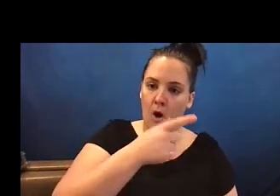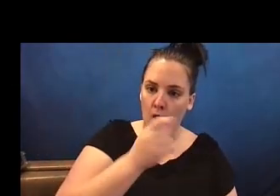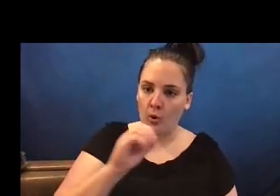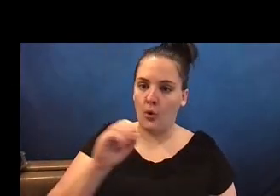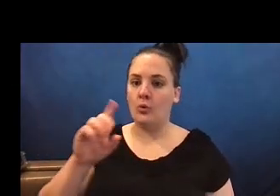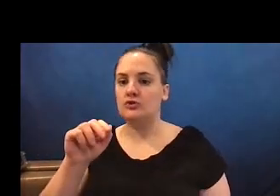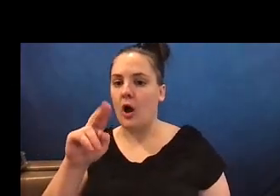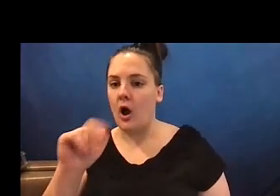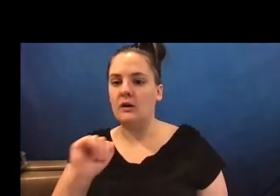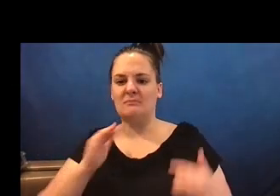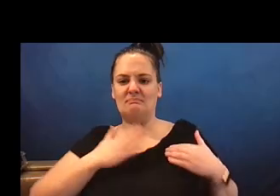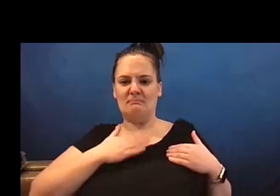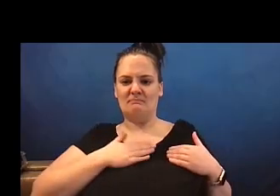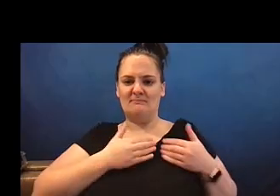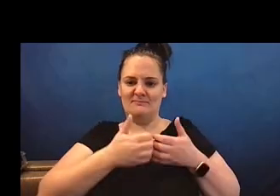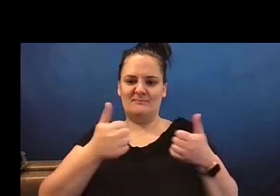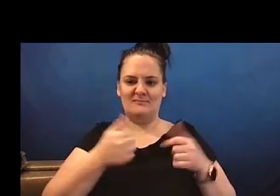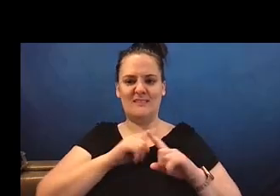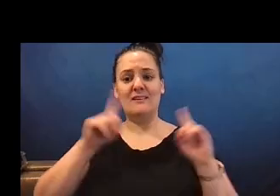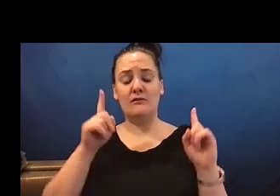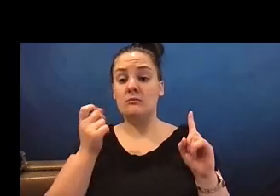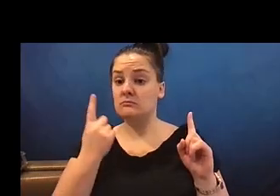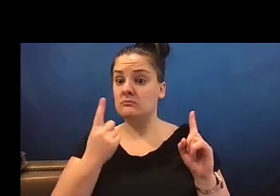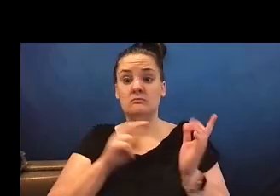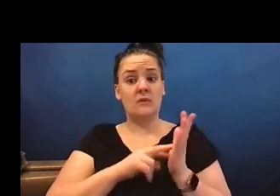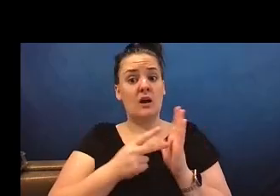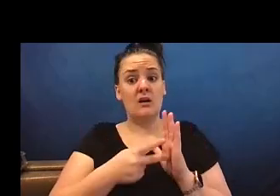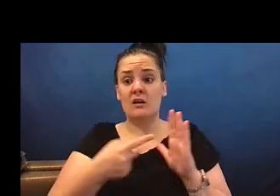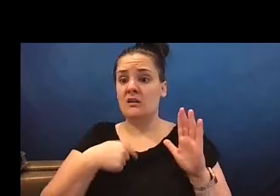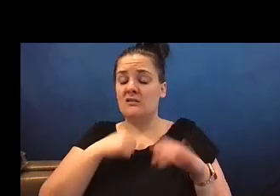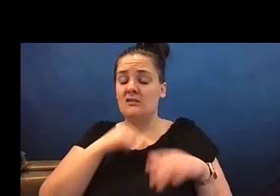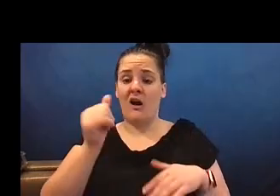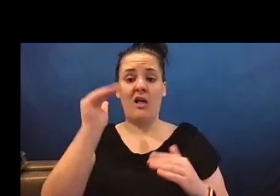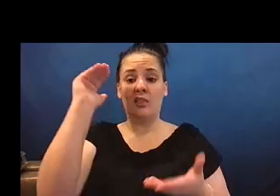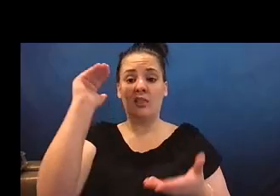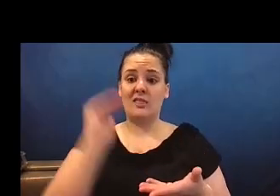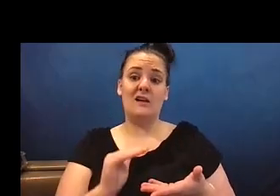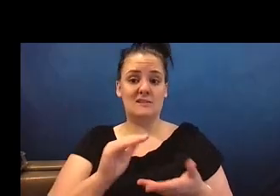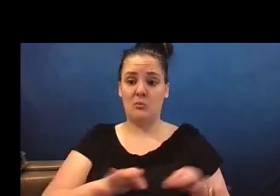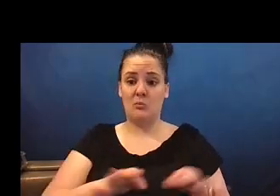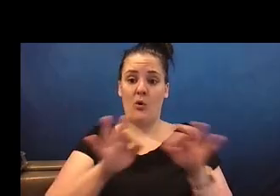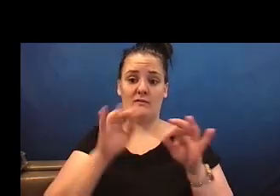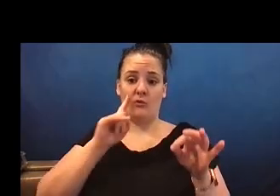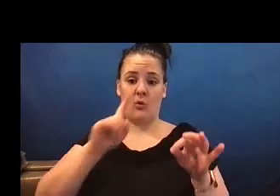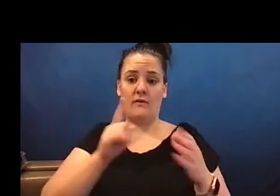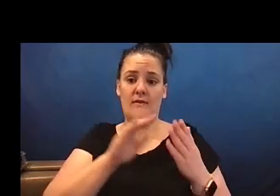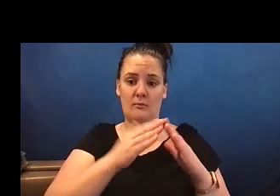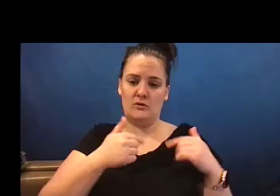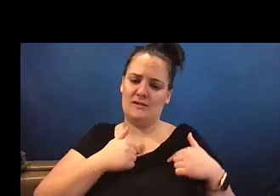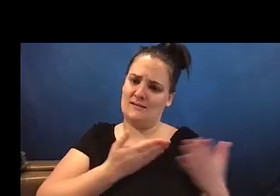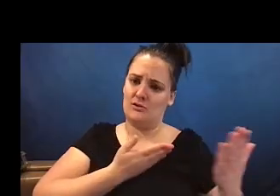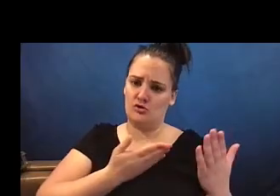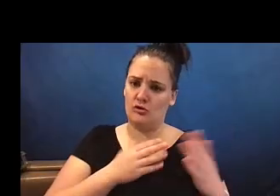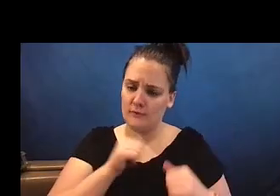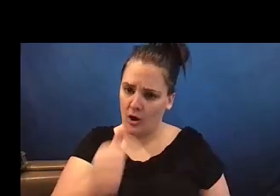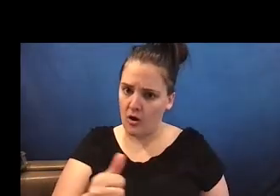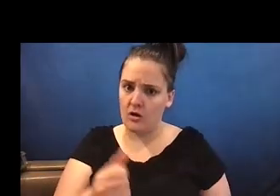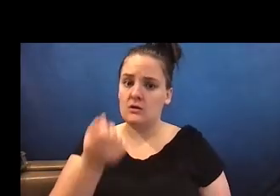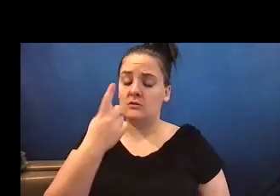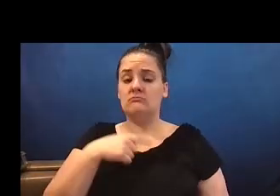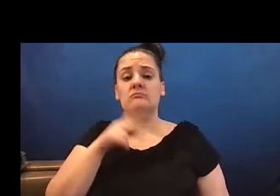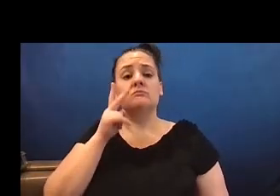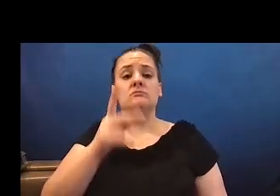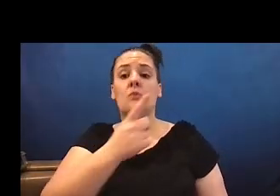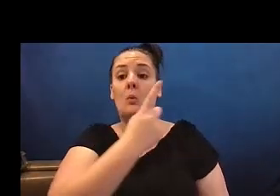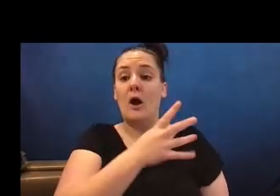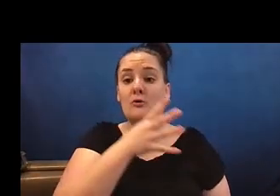or Donna, but they're not less important for the communities that I serve. And as was noted earlier, when you see one rural